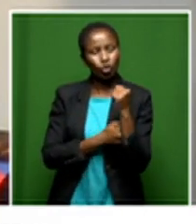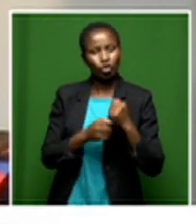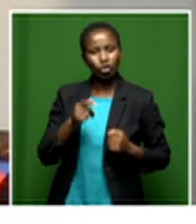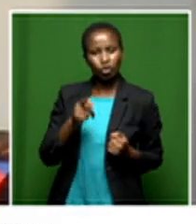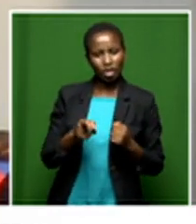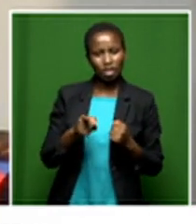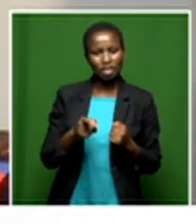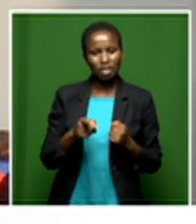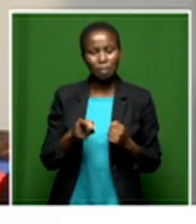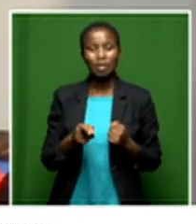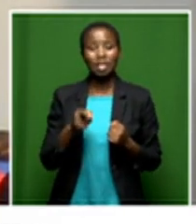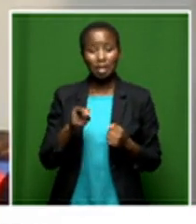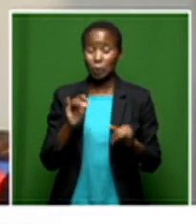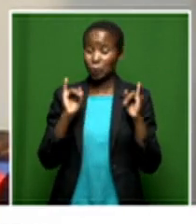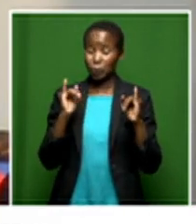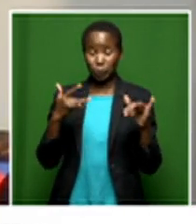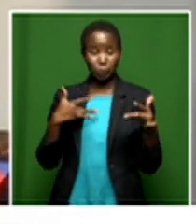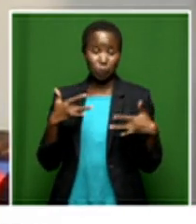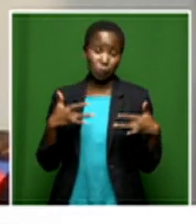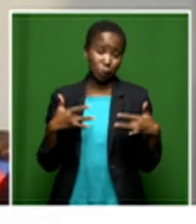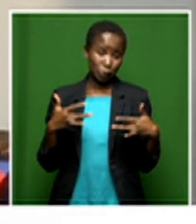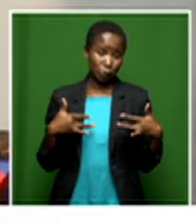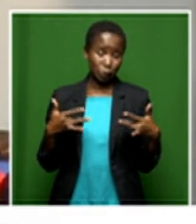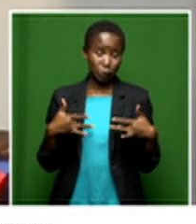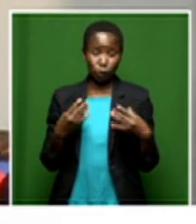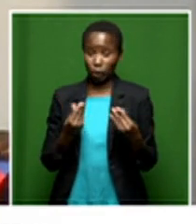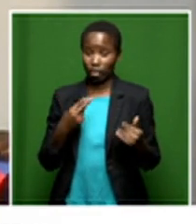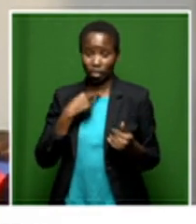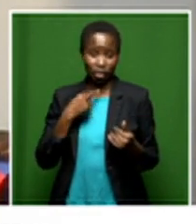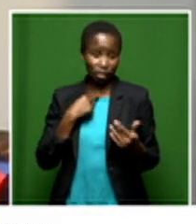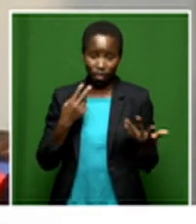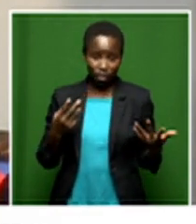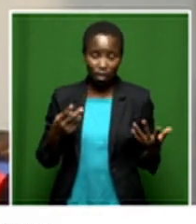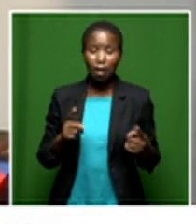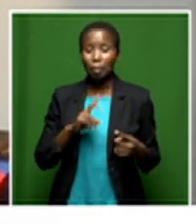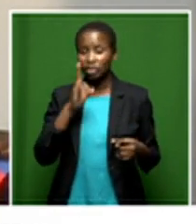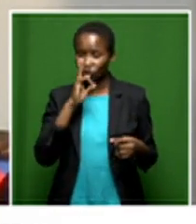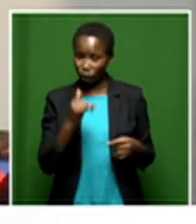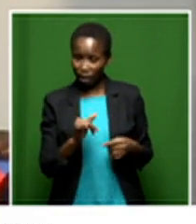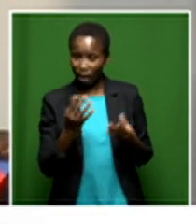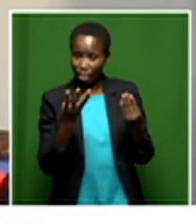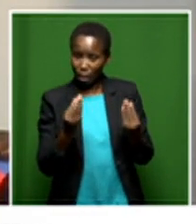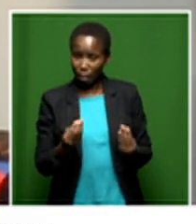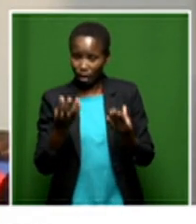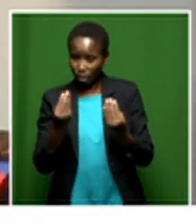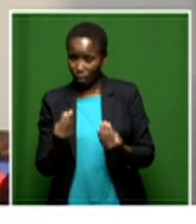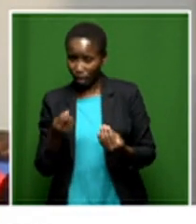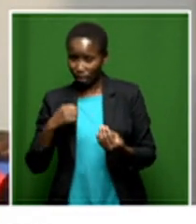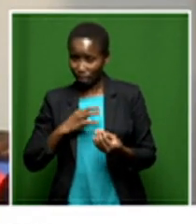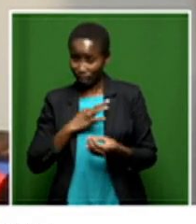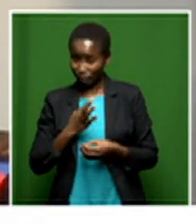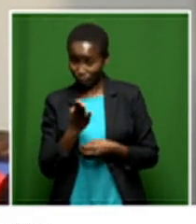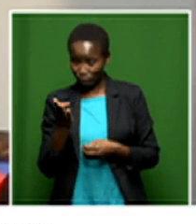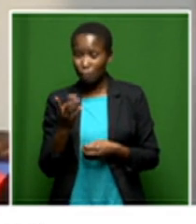an insolvent concern. It's commercially insolvent. So looking at the numbers, I would imagine that that's one of the first things